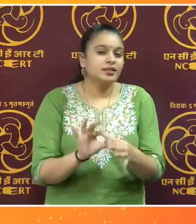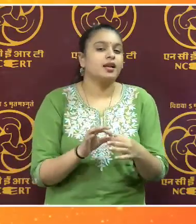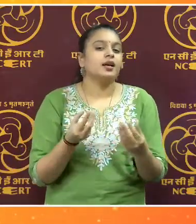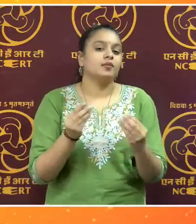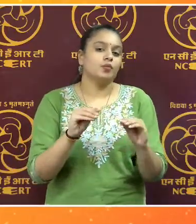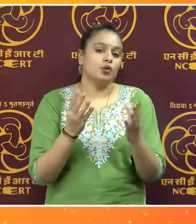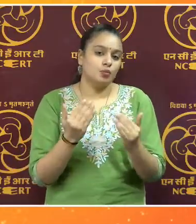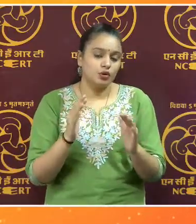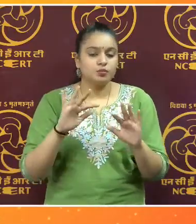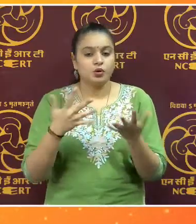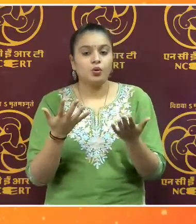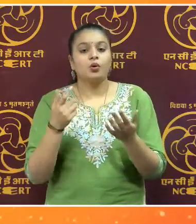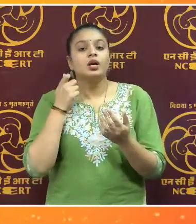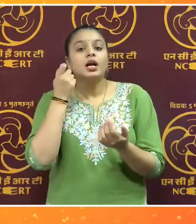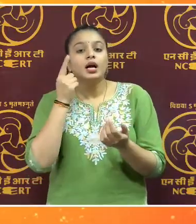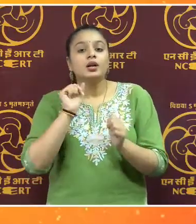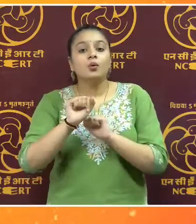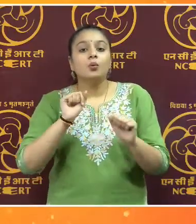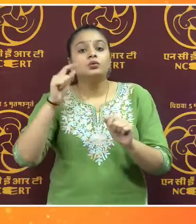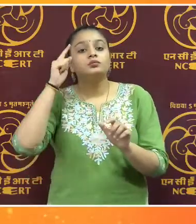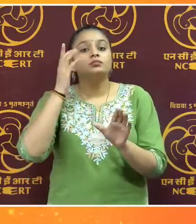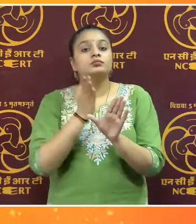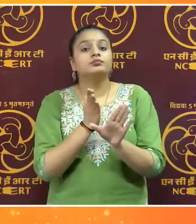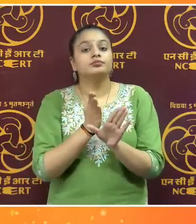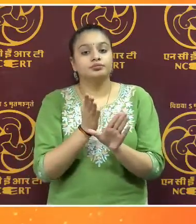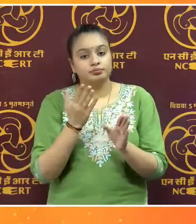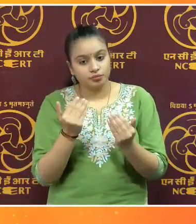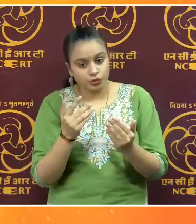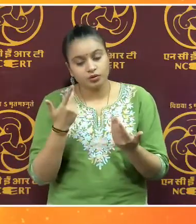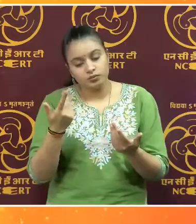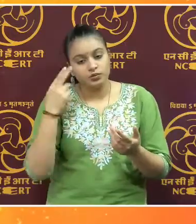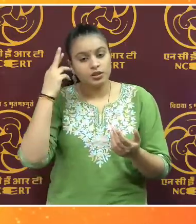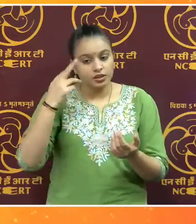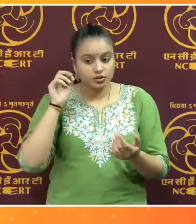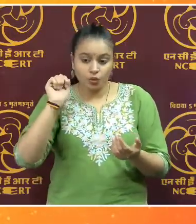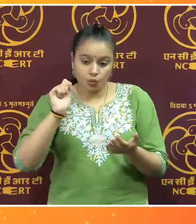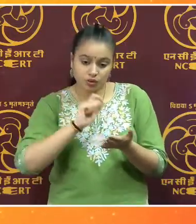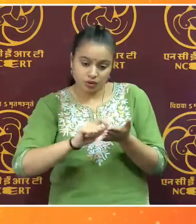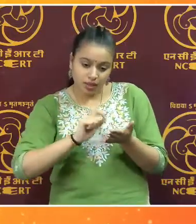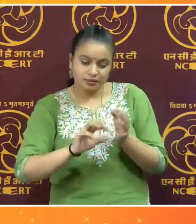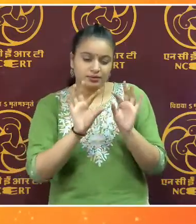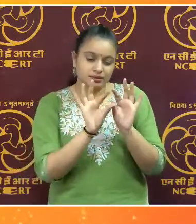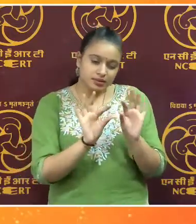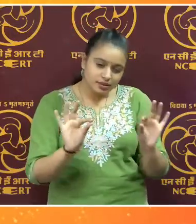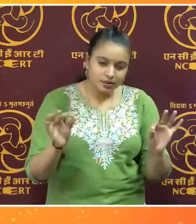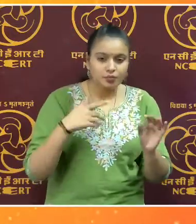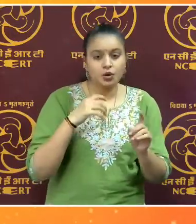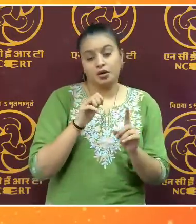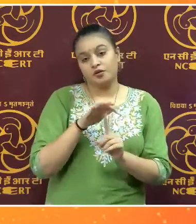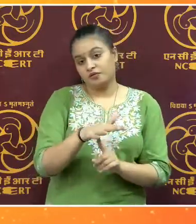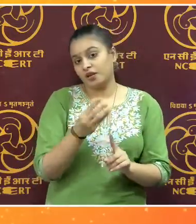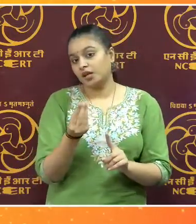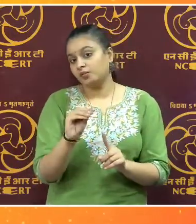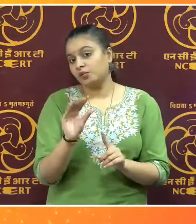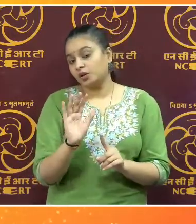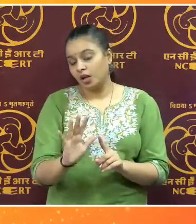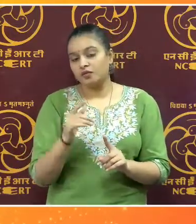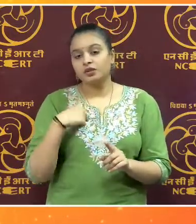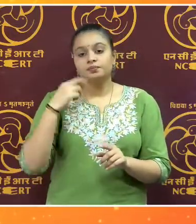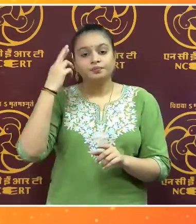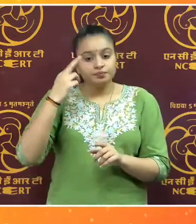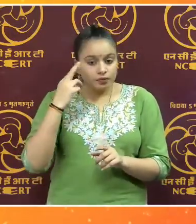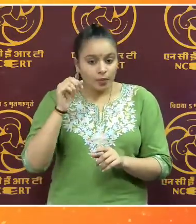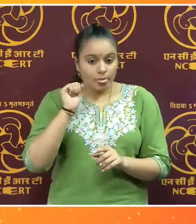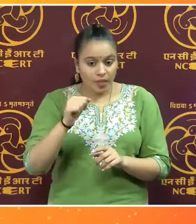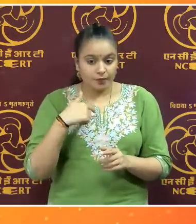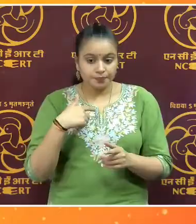children and understand their psychology. So that's why his writings are very simple and effective. And because he